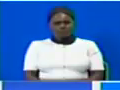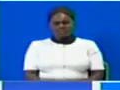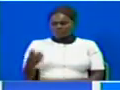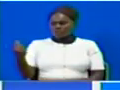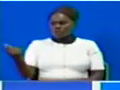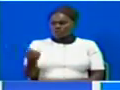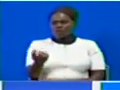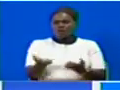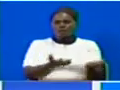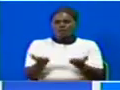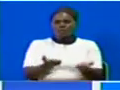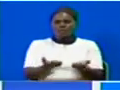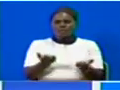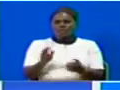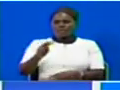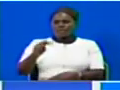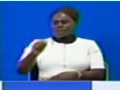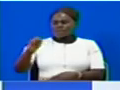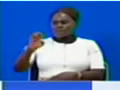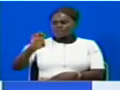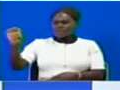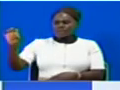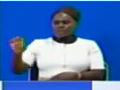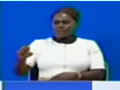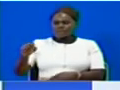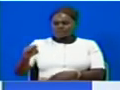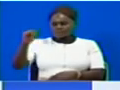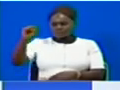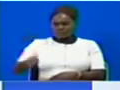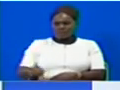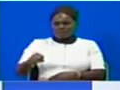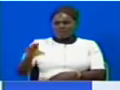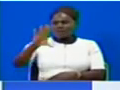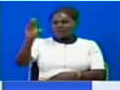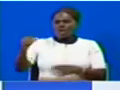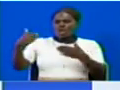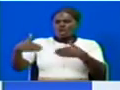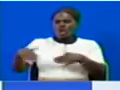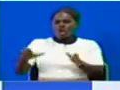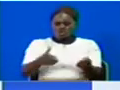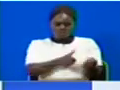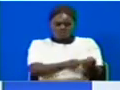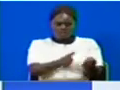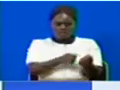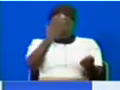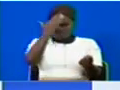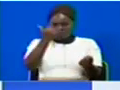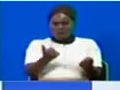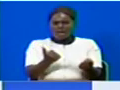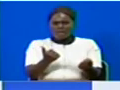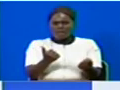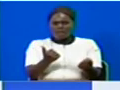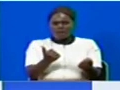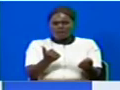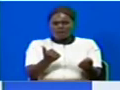Smallholder farmers in eastern, southern and western African countries have lost more than 300,000 hectares of maize following the outbreak of